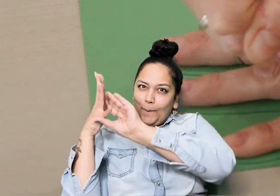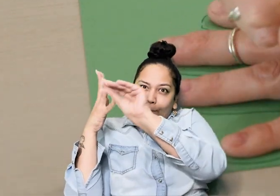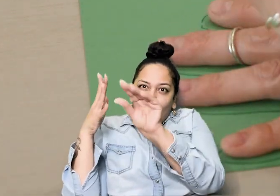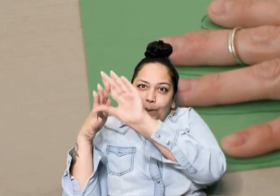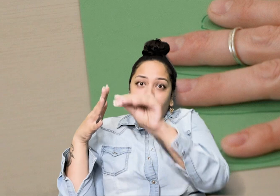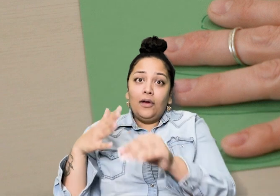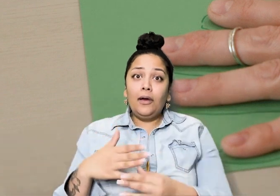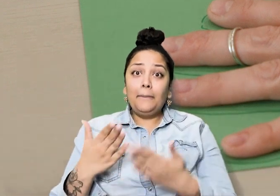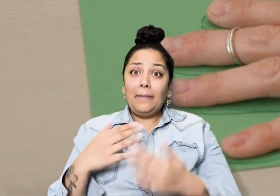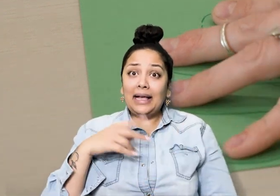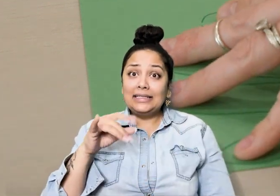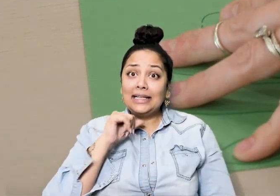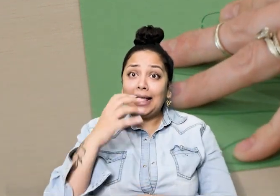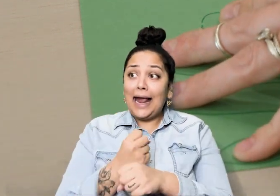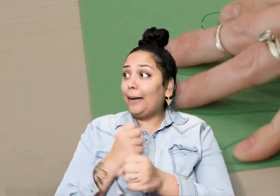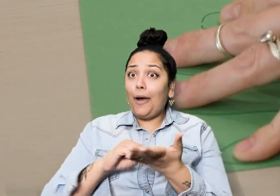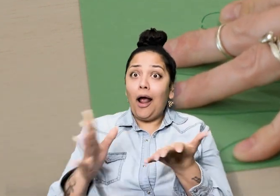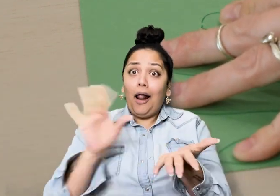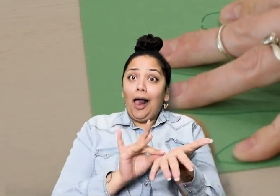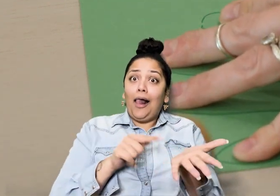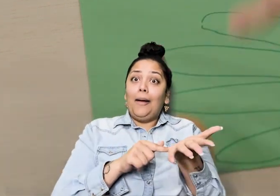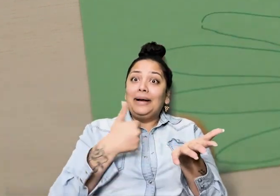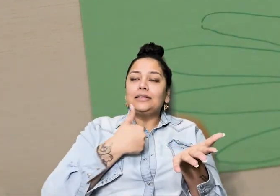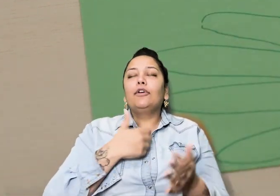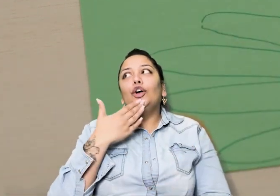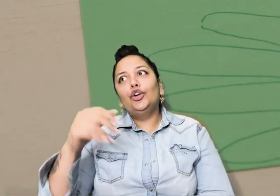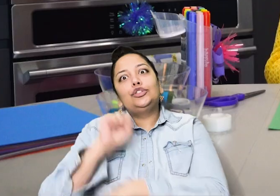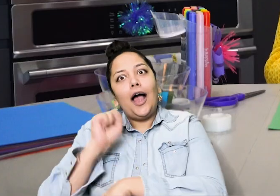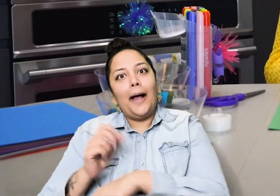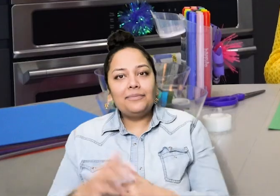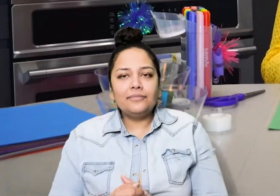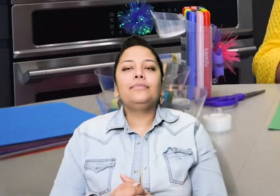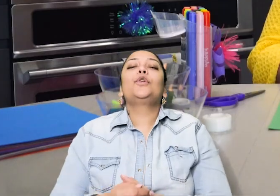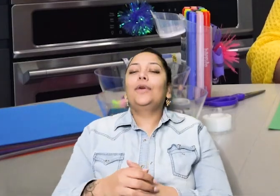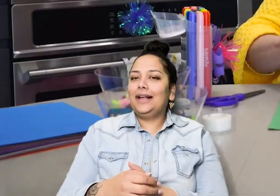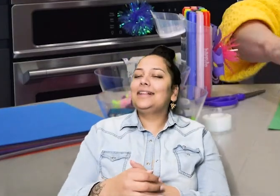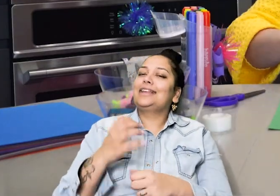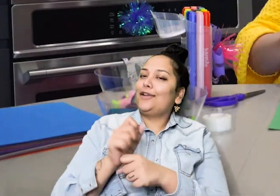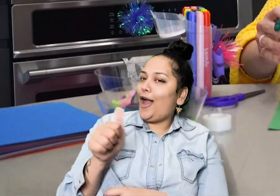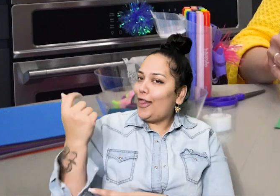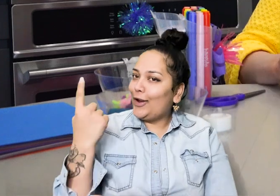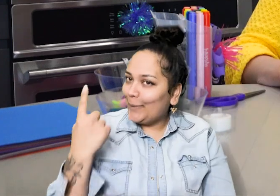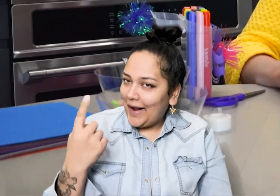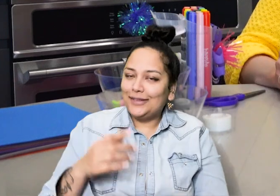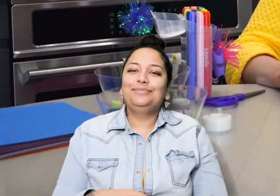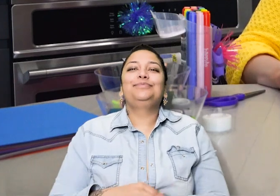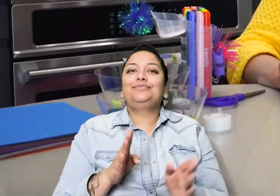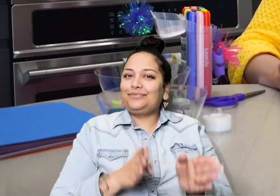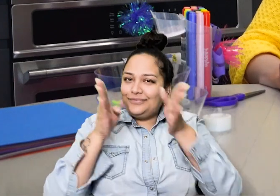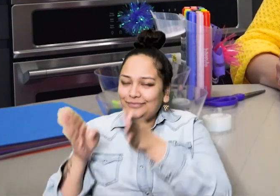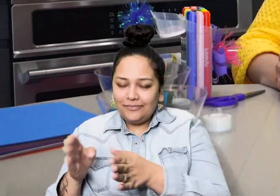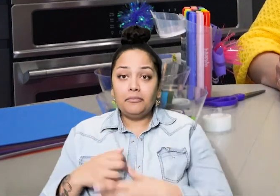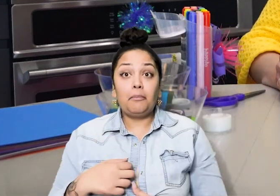palm leaves. And maybe I didn't even get marker on myself. Good job. And over here,